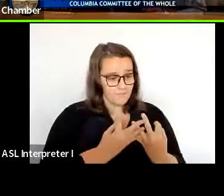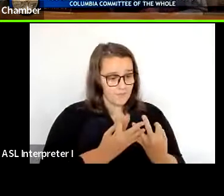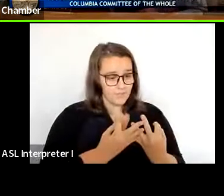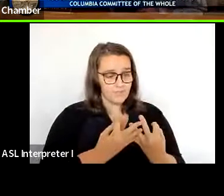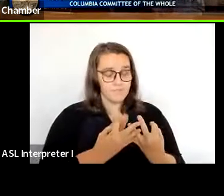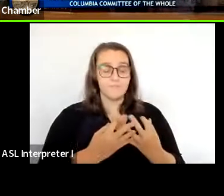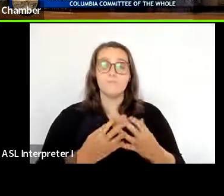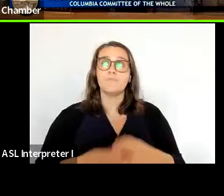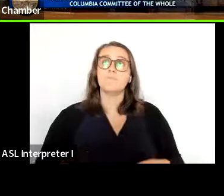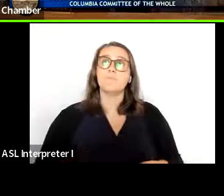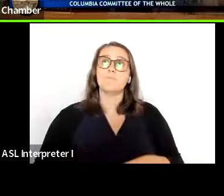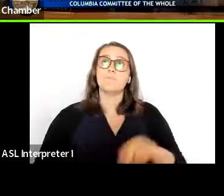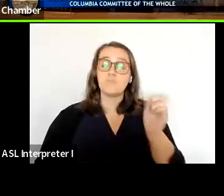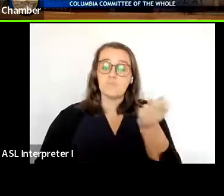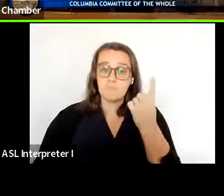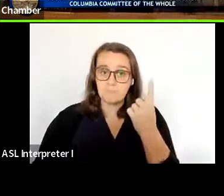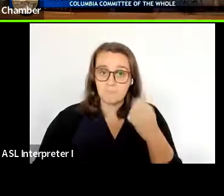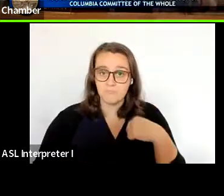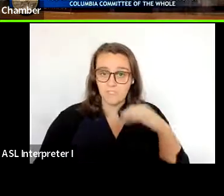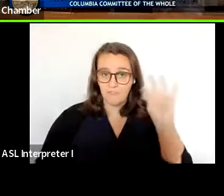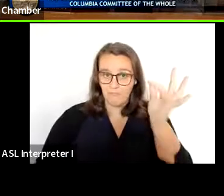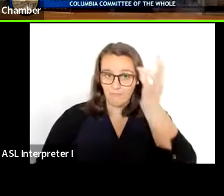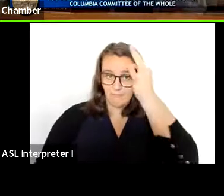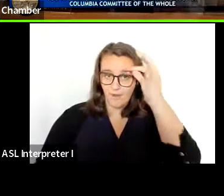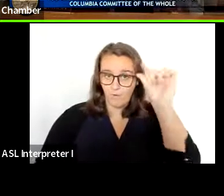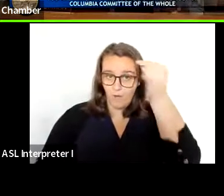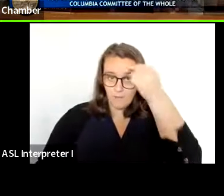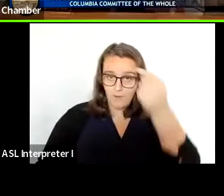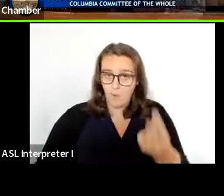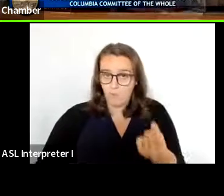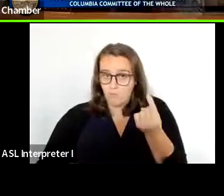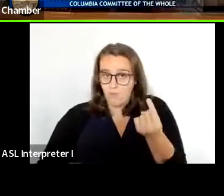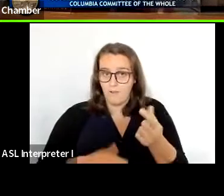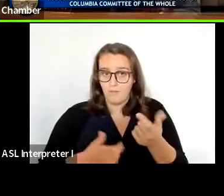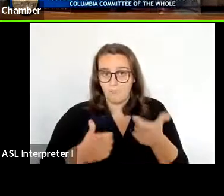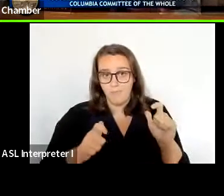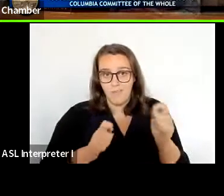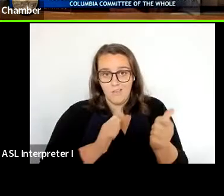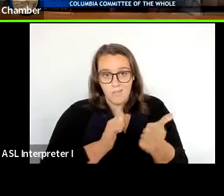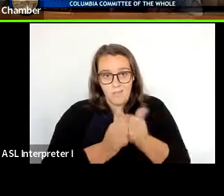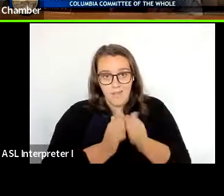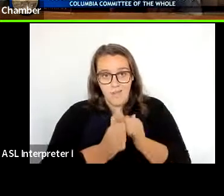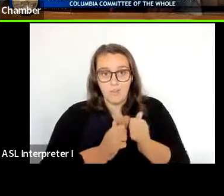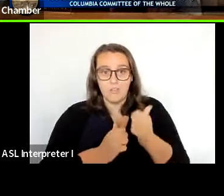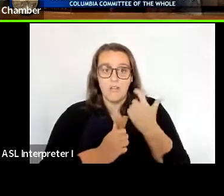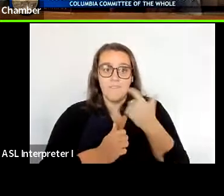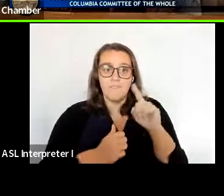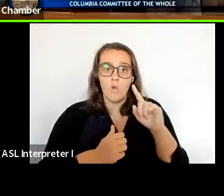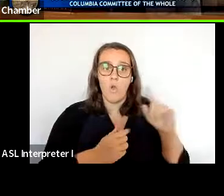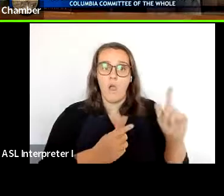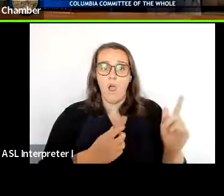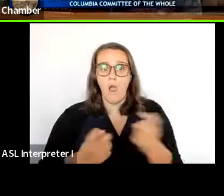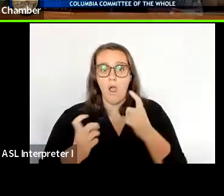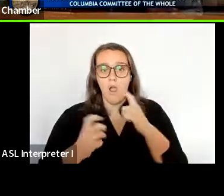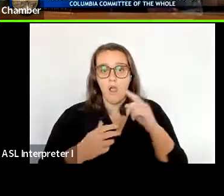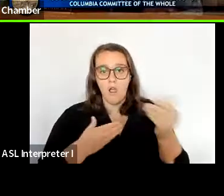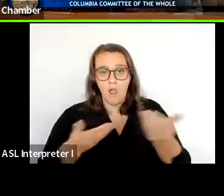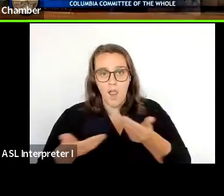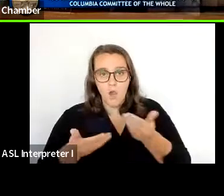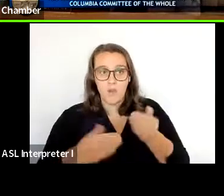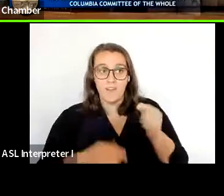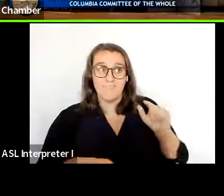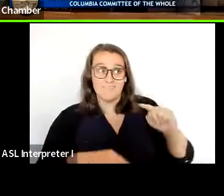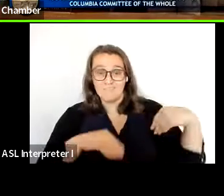federal government, one of our big competitors in terms of hiring, offers 12 weeks of parental